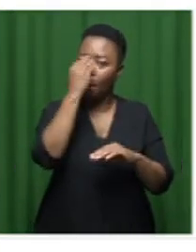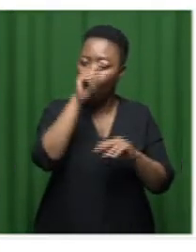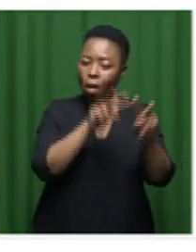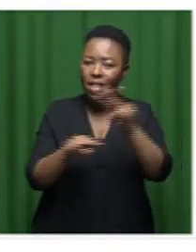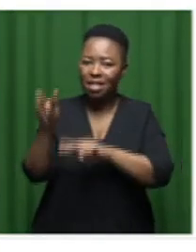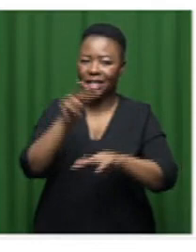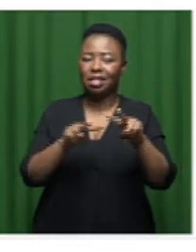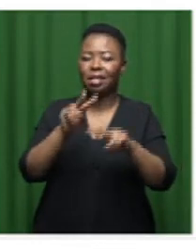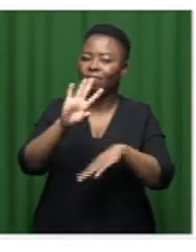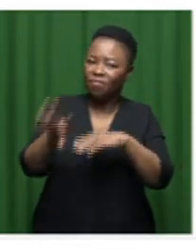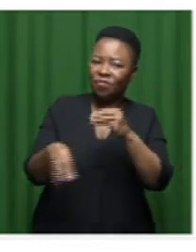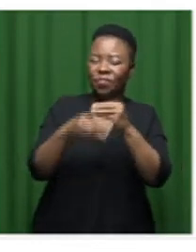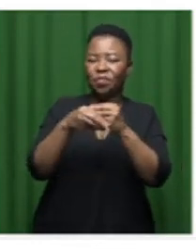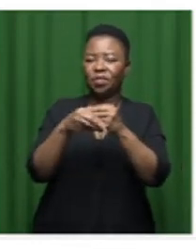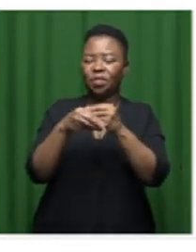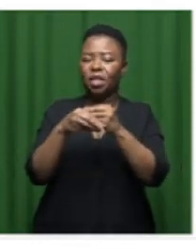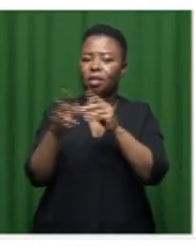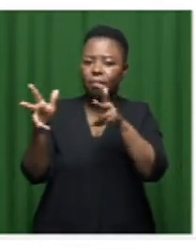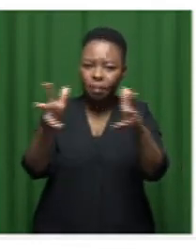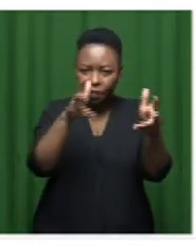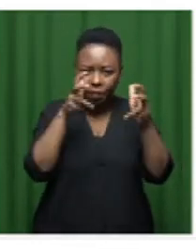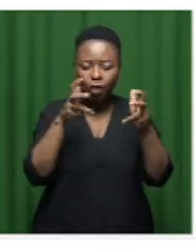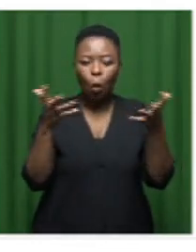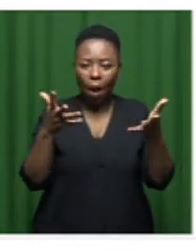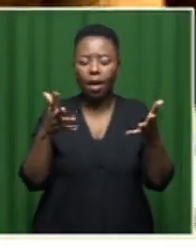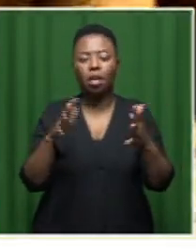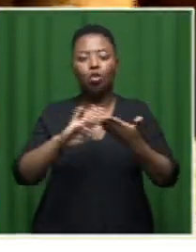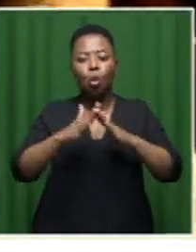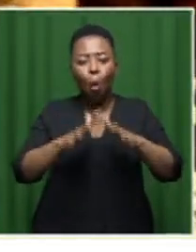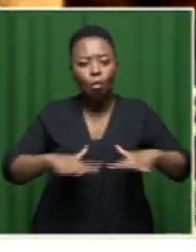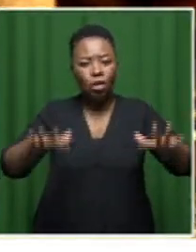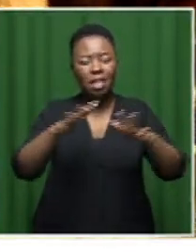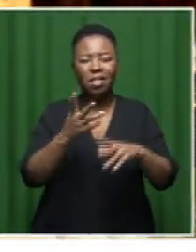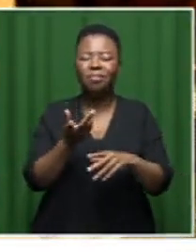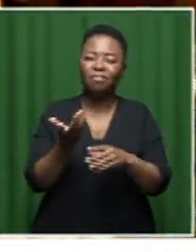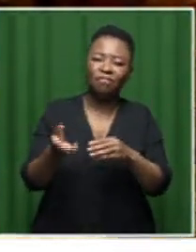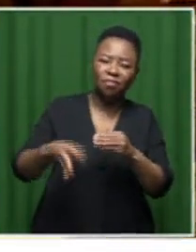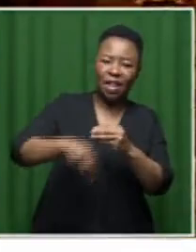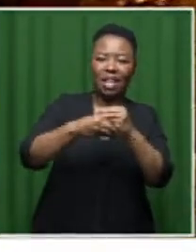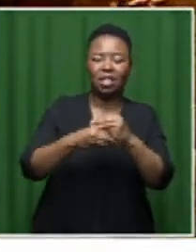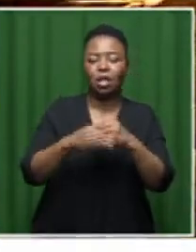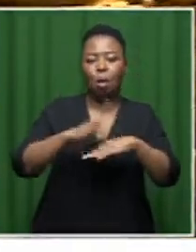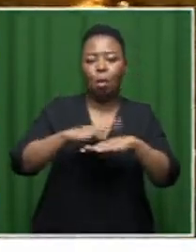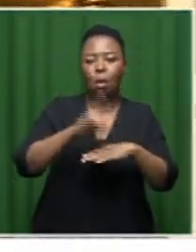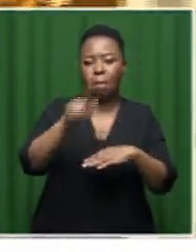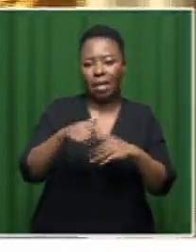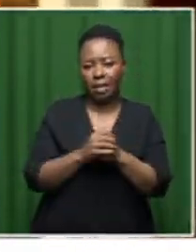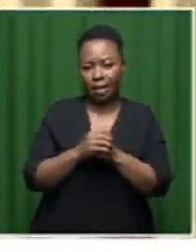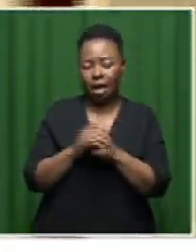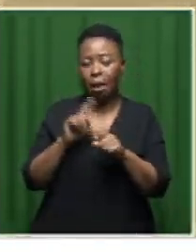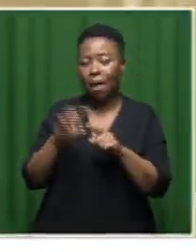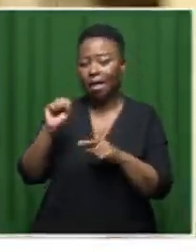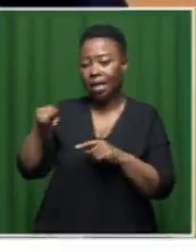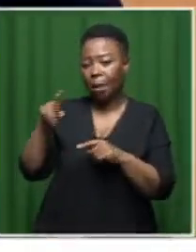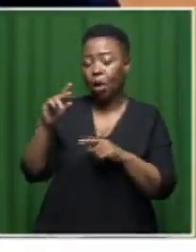the eyes and ears of law enforcement on the ground must be intensified. SAPU has reiterated its confidence in the